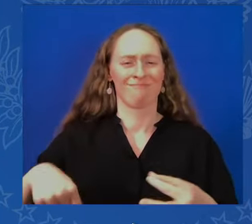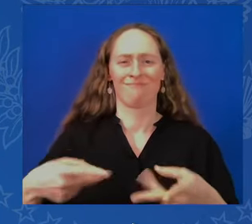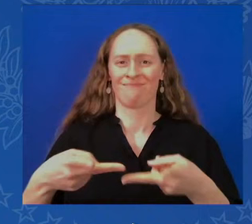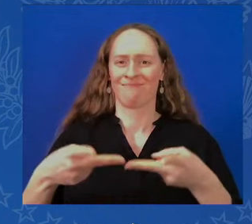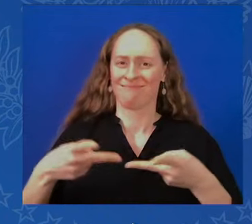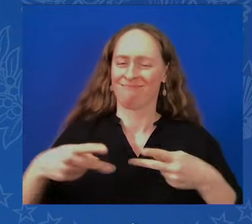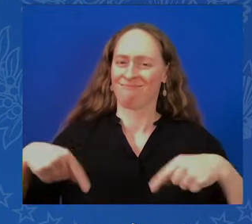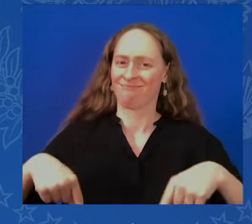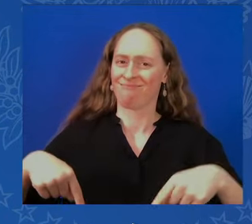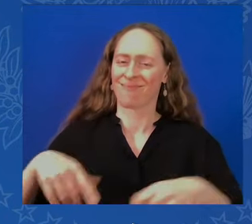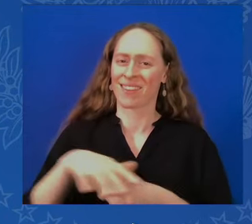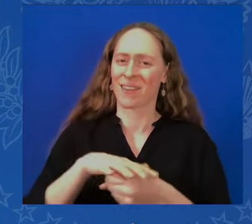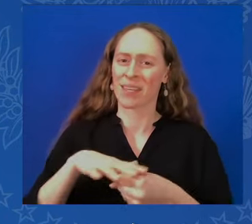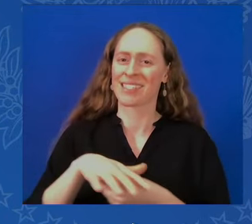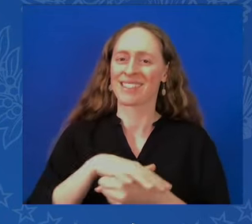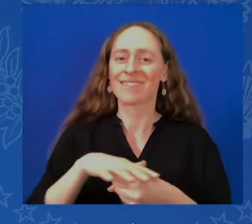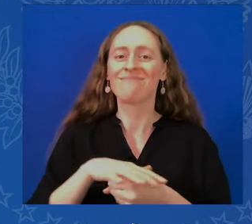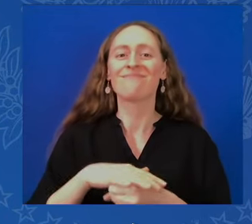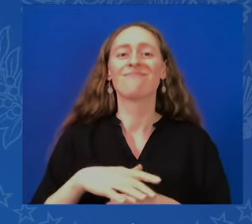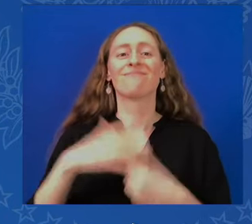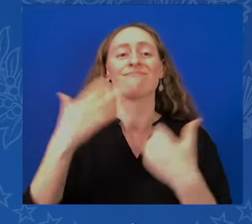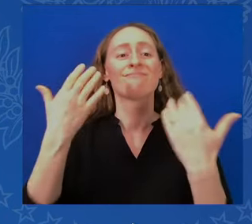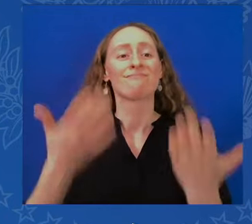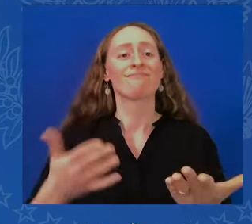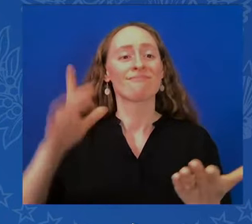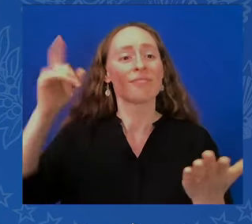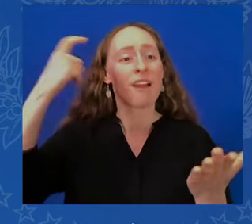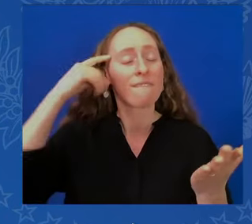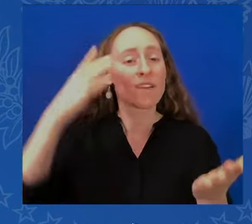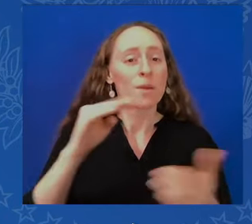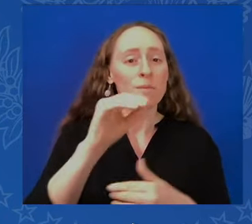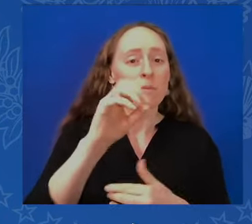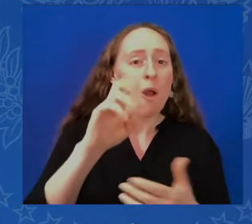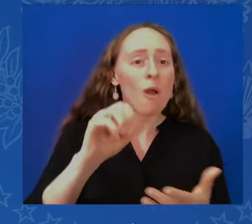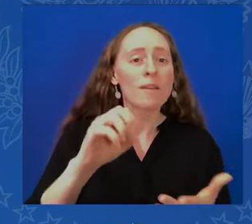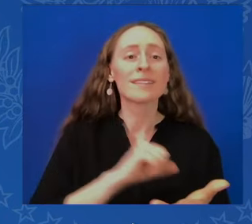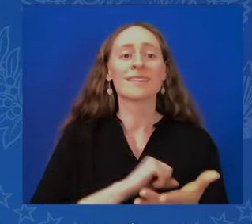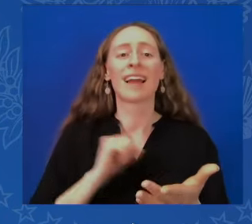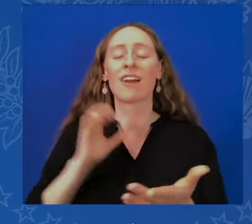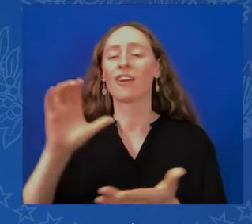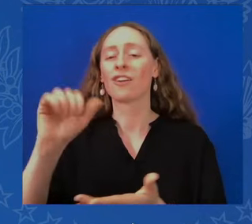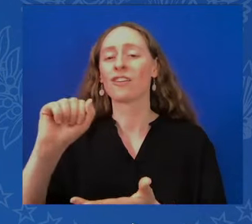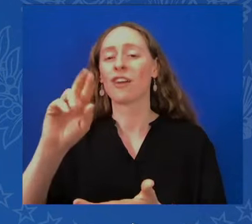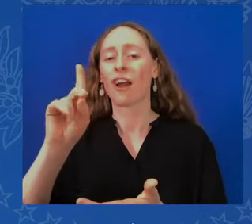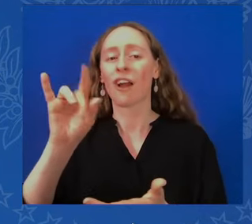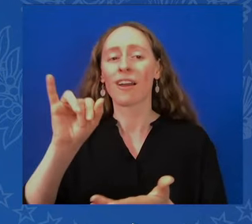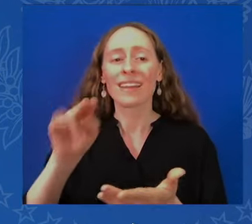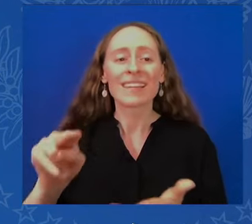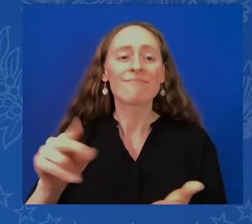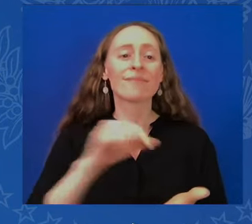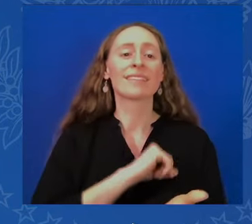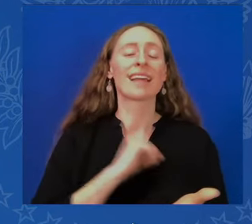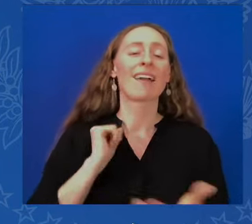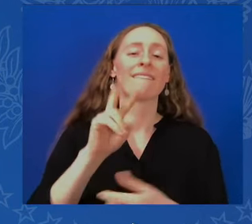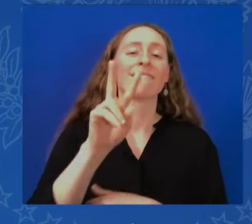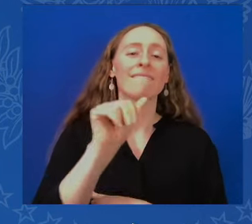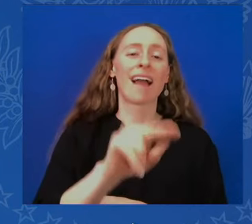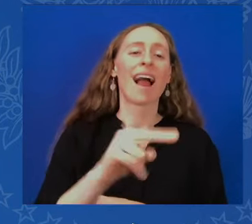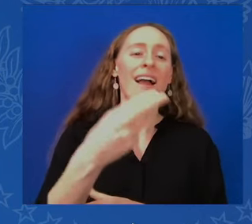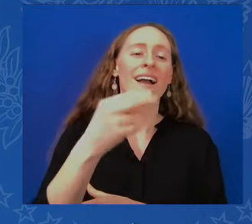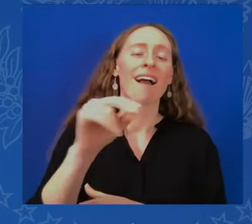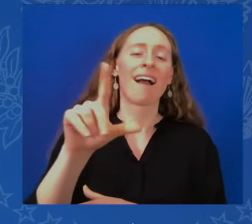Cardin, Senator Van Hollen, Congressman Fumi, Mayor Scott, County Executive Johnny